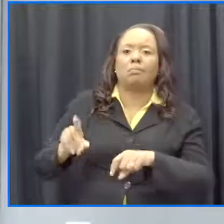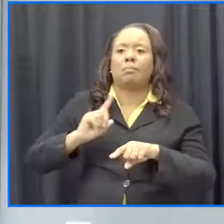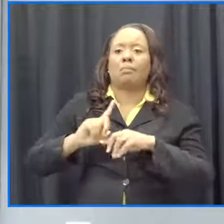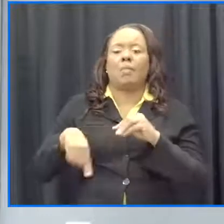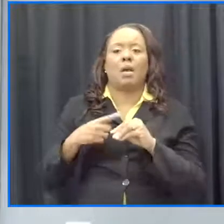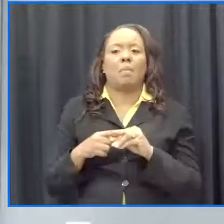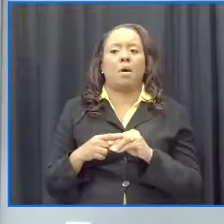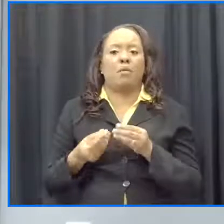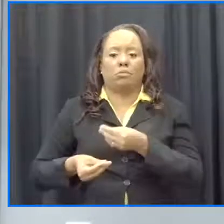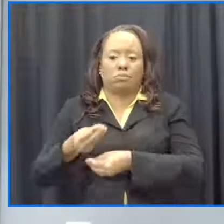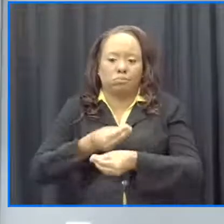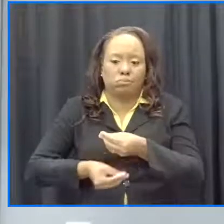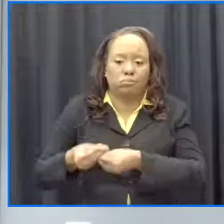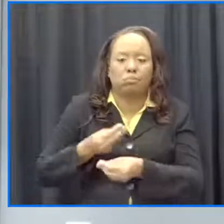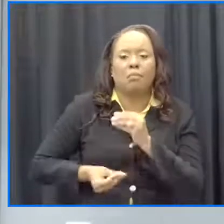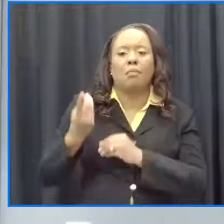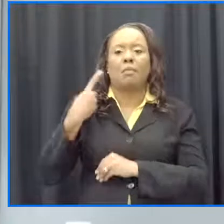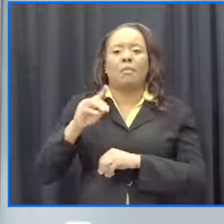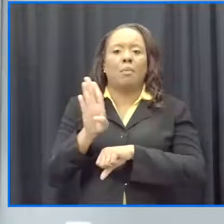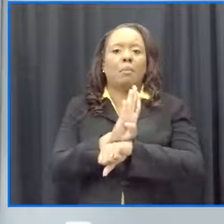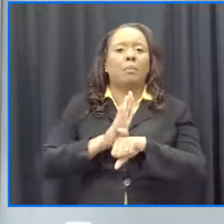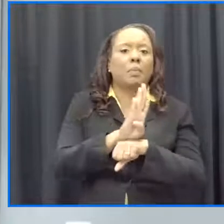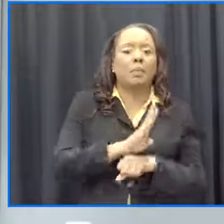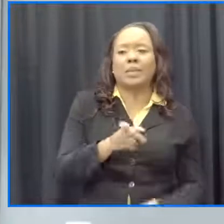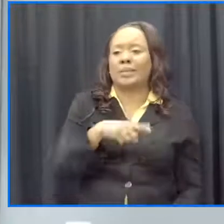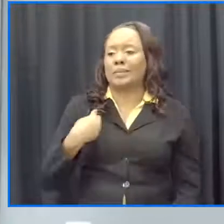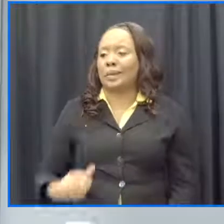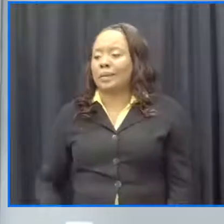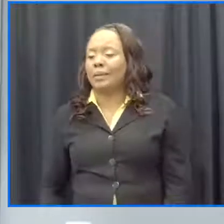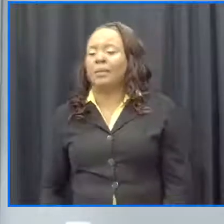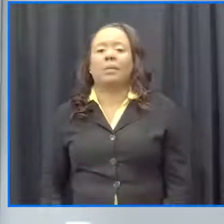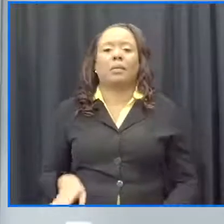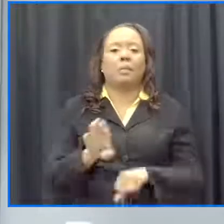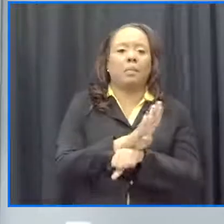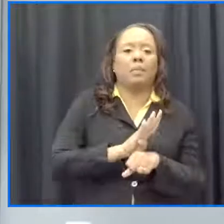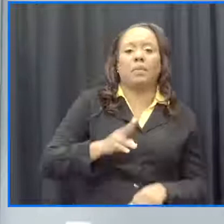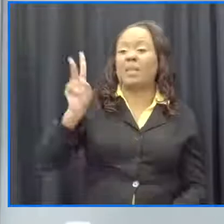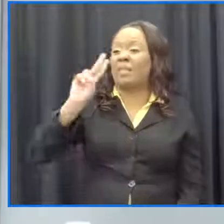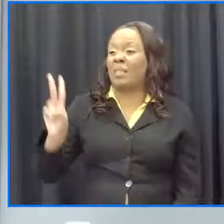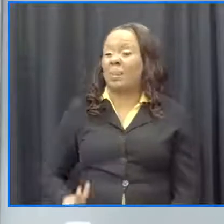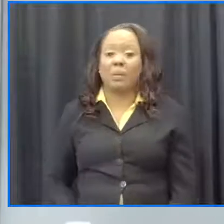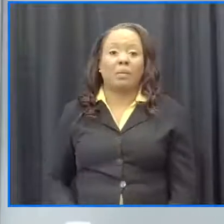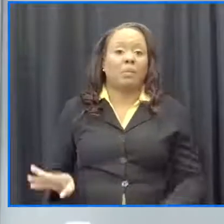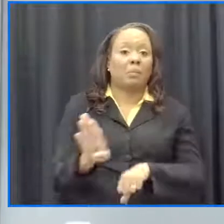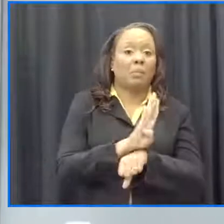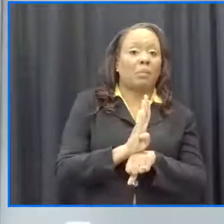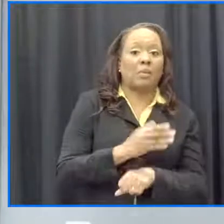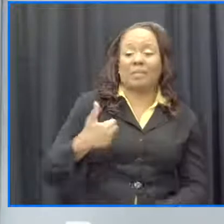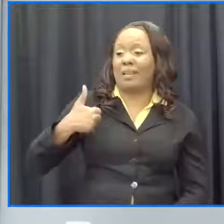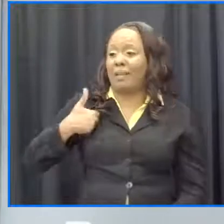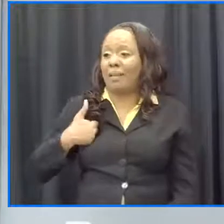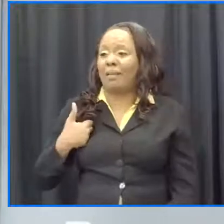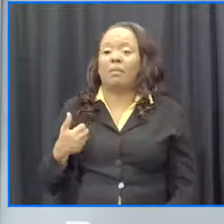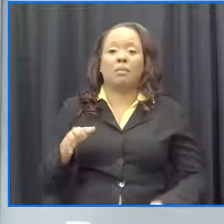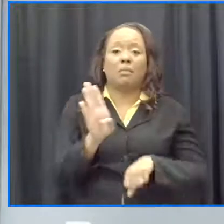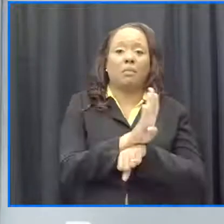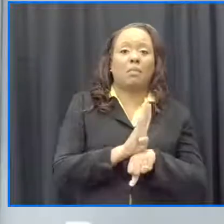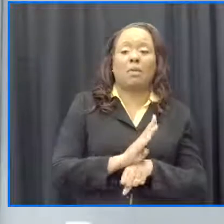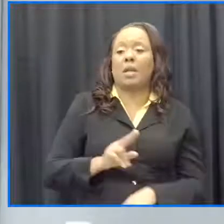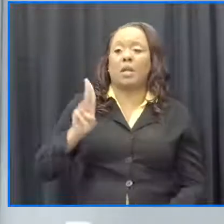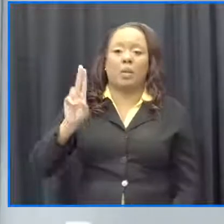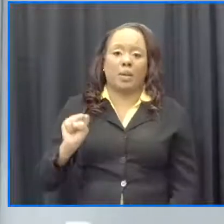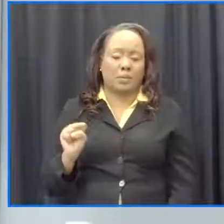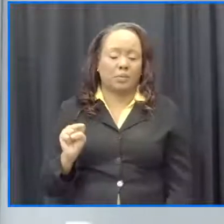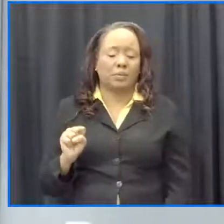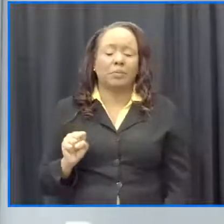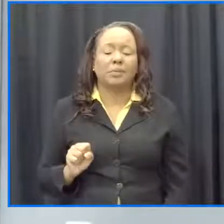on multinational transactions involving Barbados and China, Barbados and Venezuela, Barbados and Canada, and